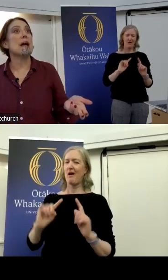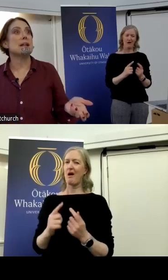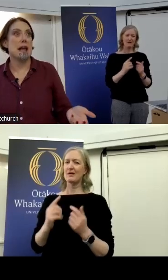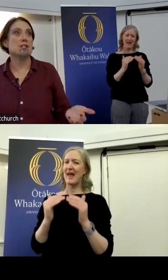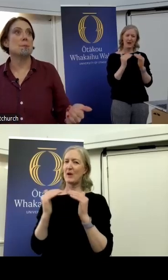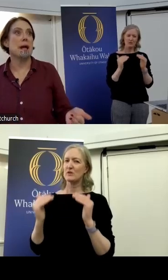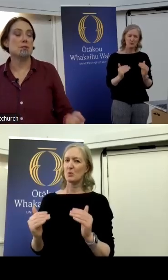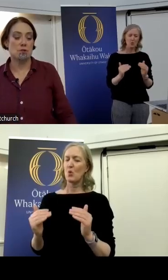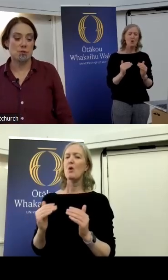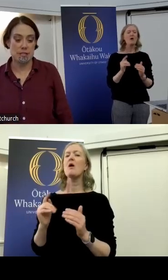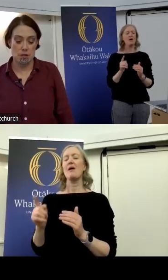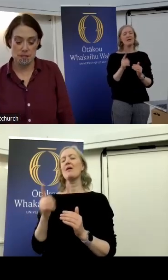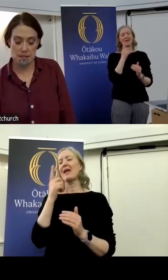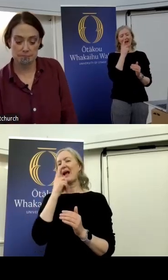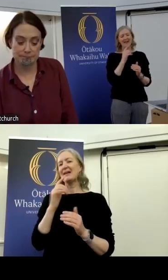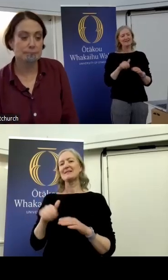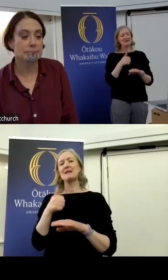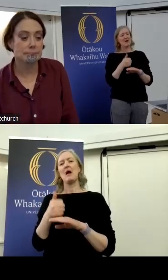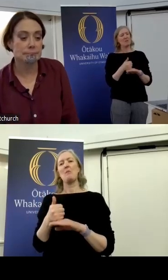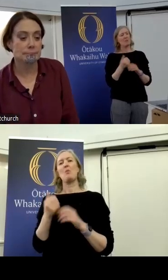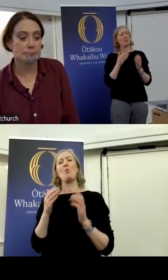can create an action plan to address those.